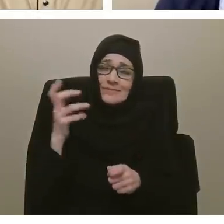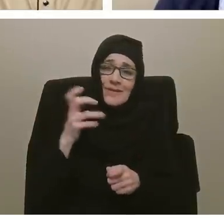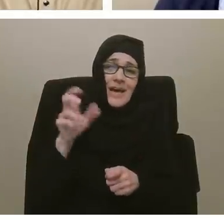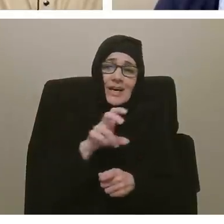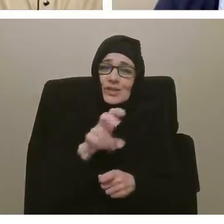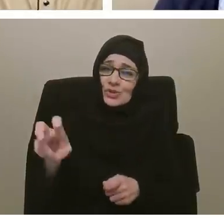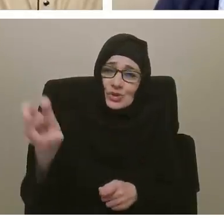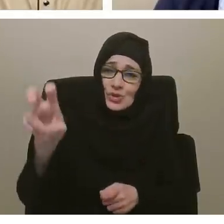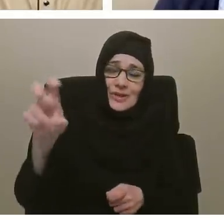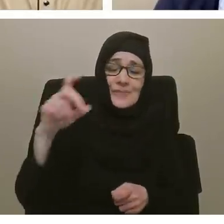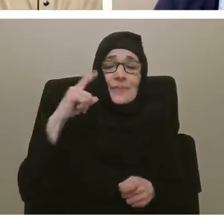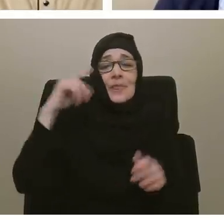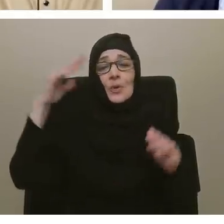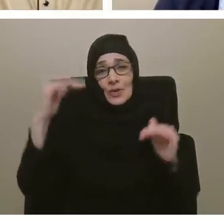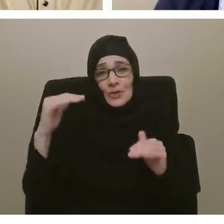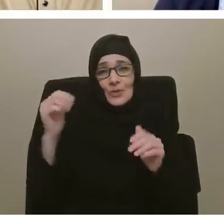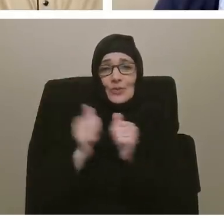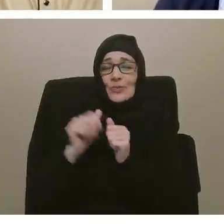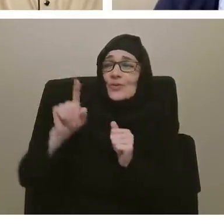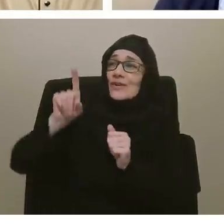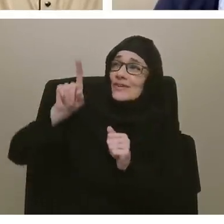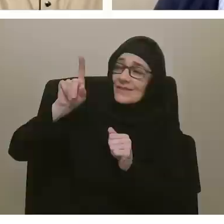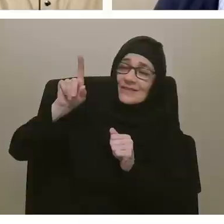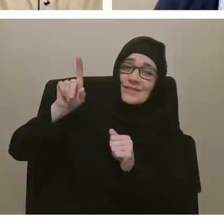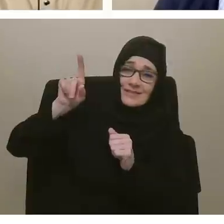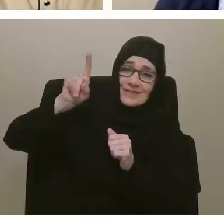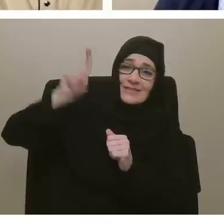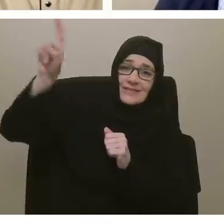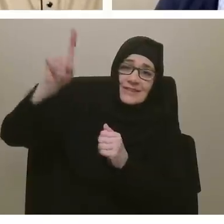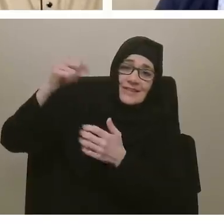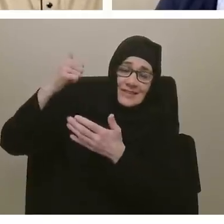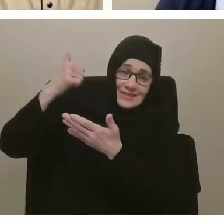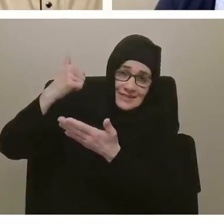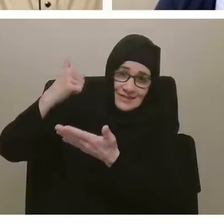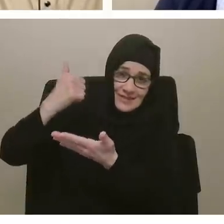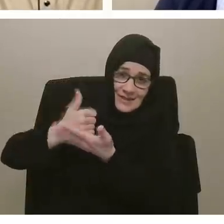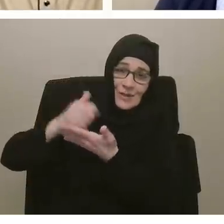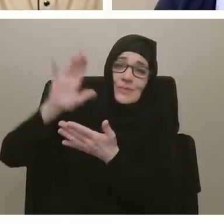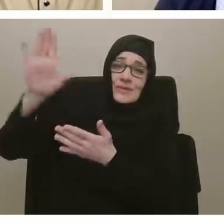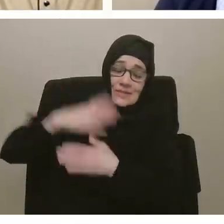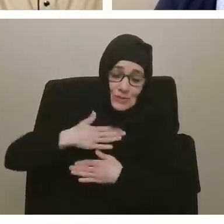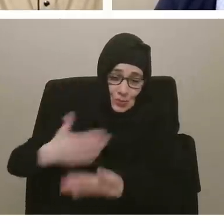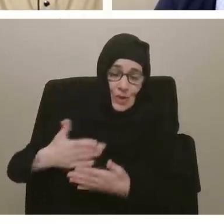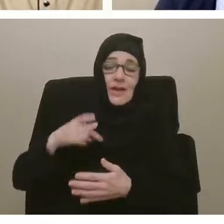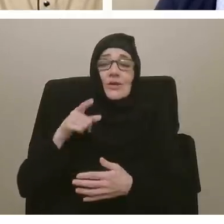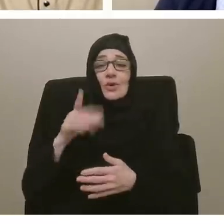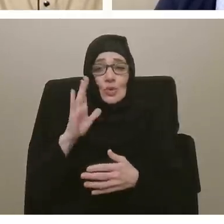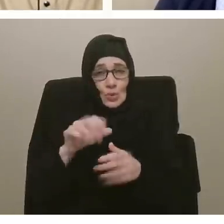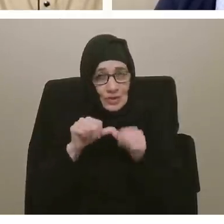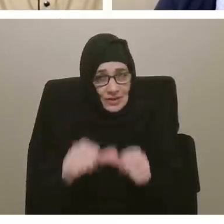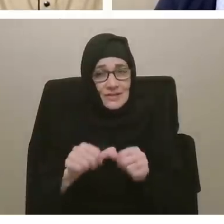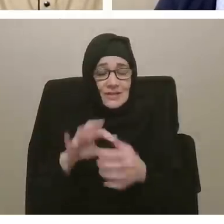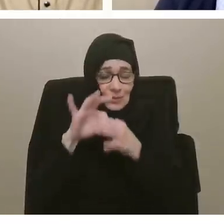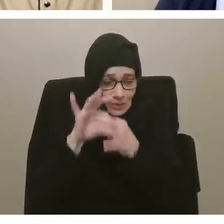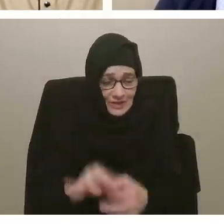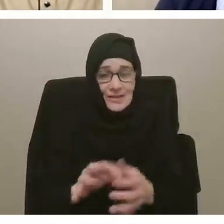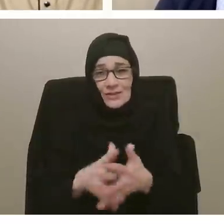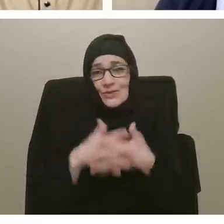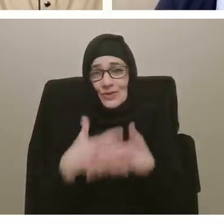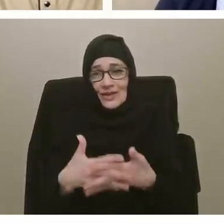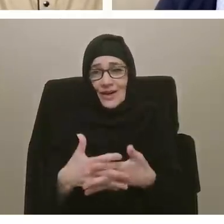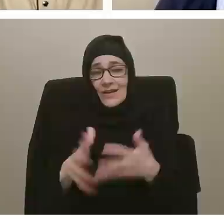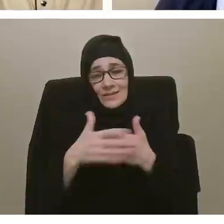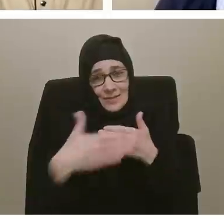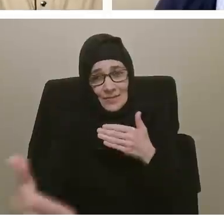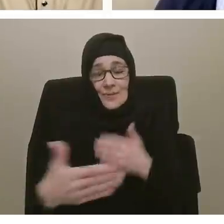we hope in the Naitana that you will continue to stay connected to the Quran throughout. Last Ramadan, we had,